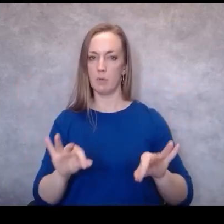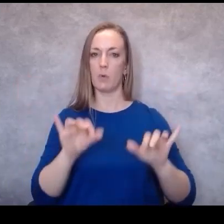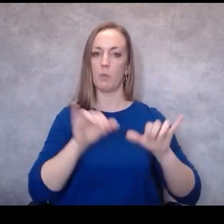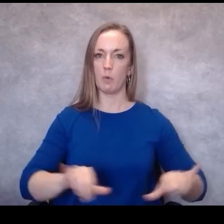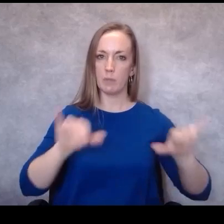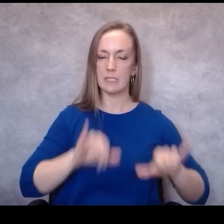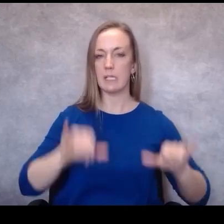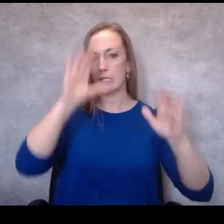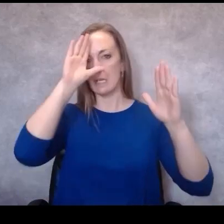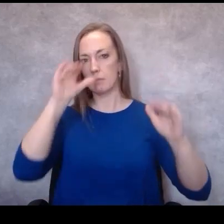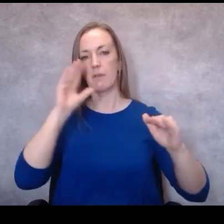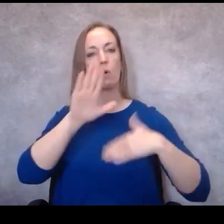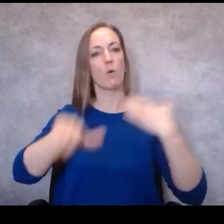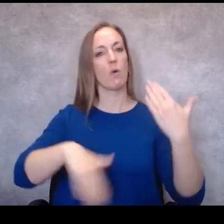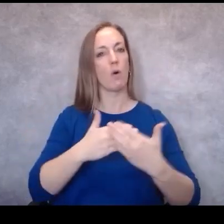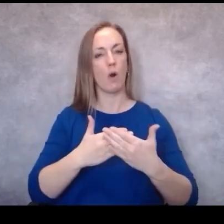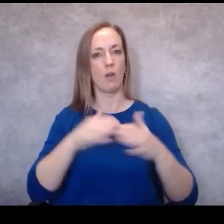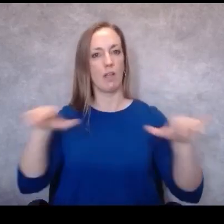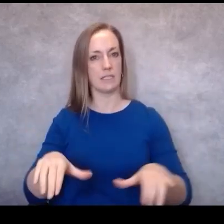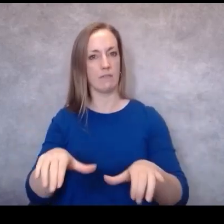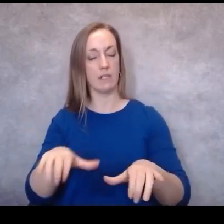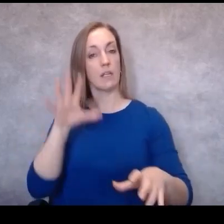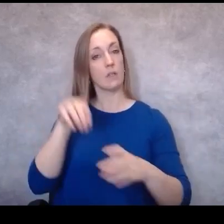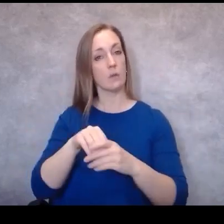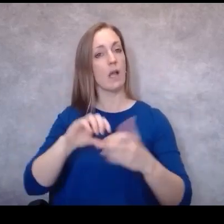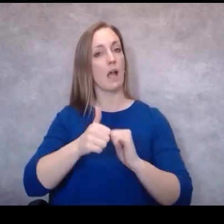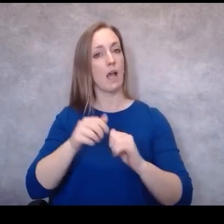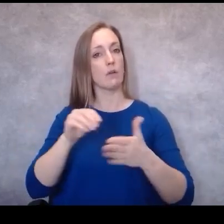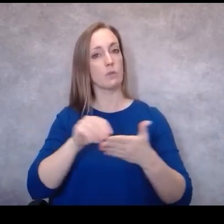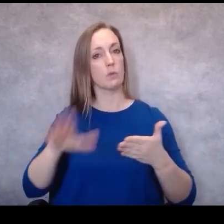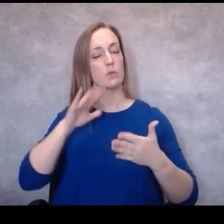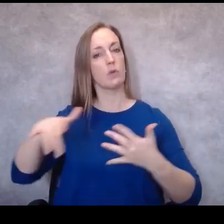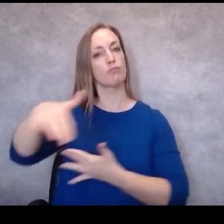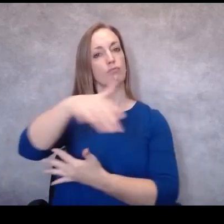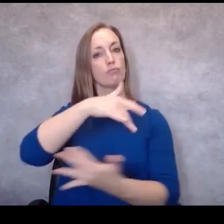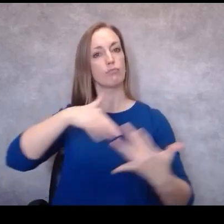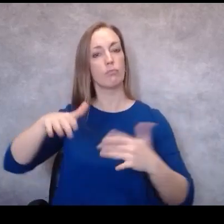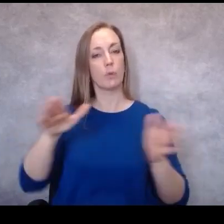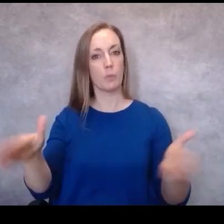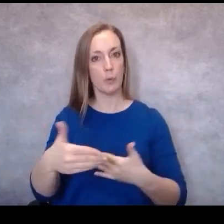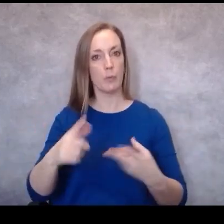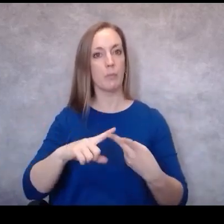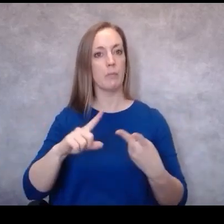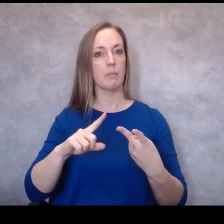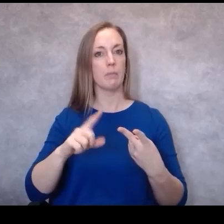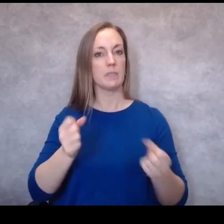activities, including how students will move around the room, turn in work,